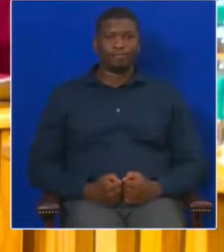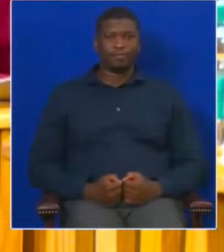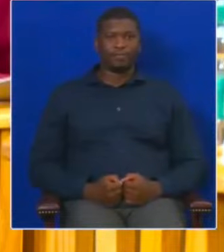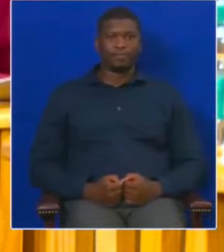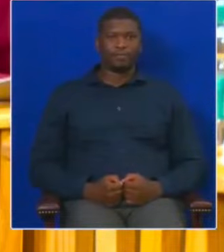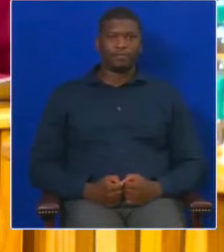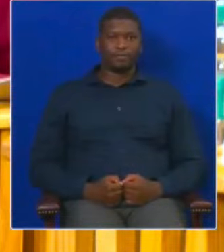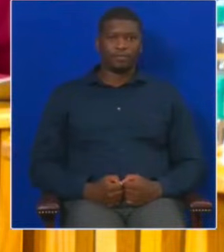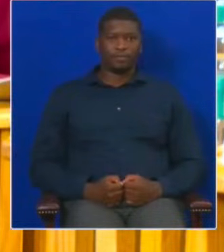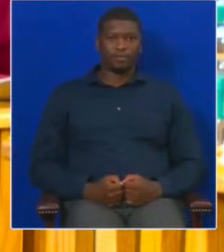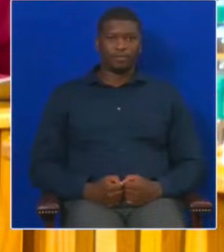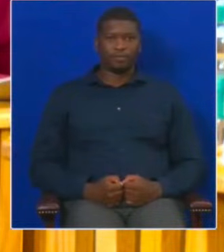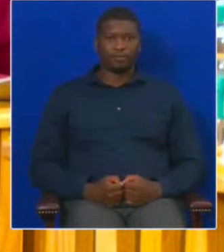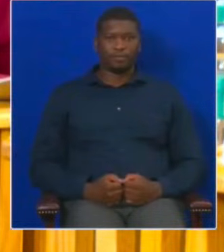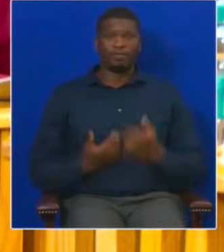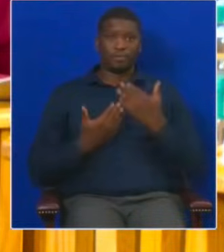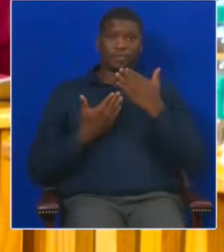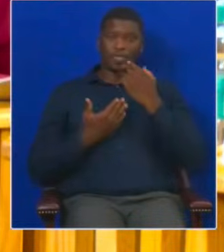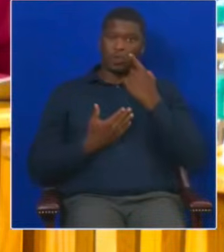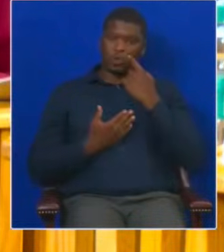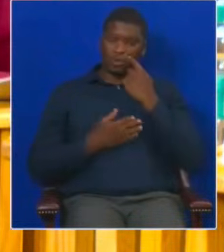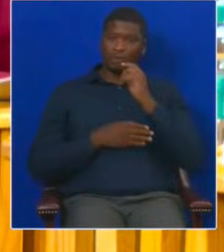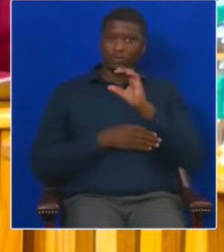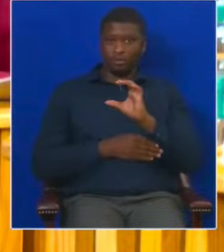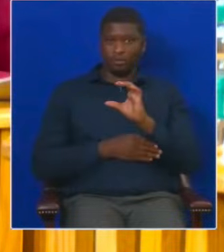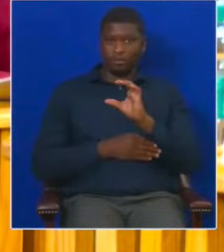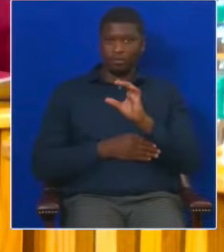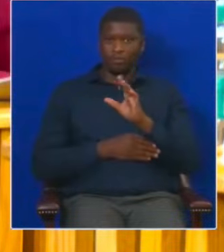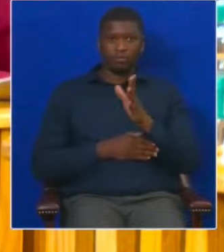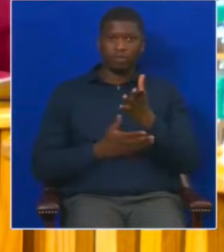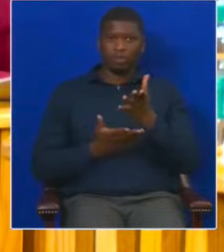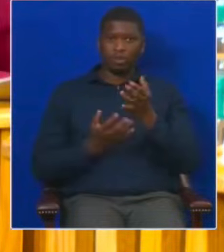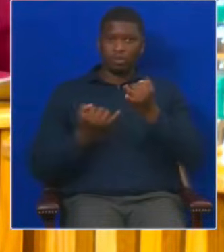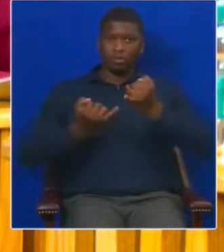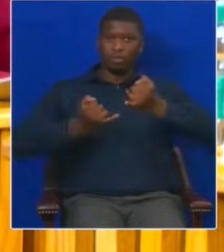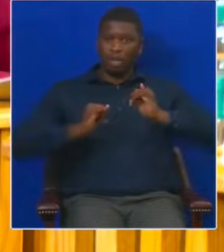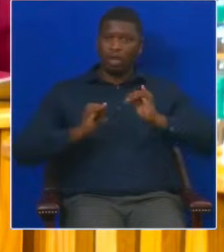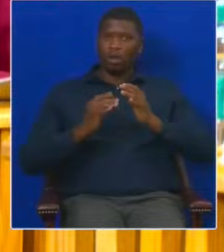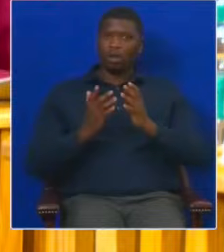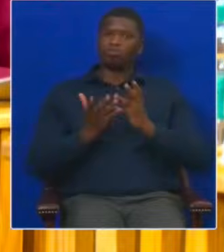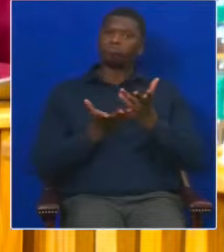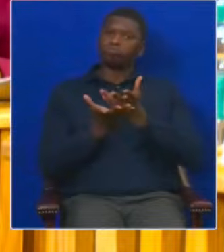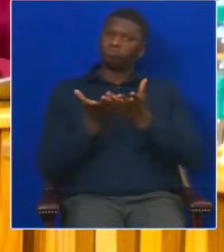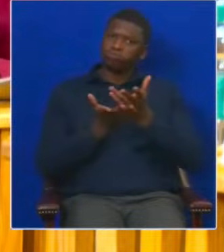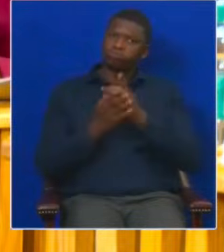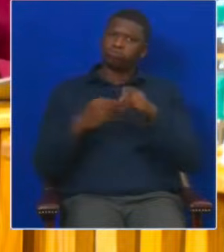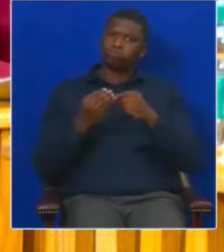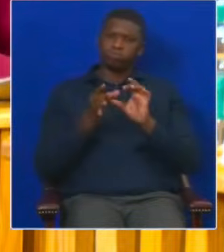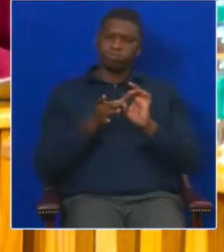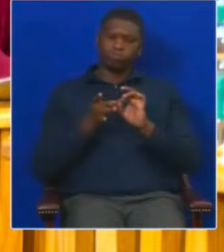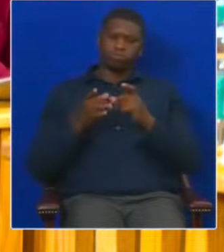Thank you, Witness C. You were still busy with the contents of paragraph 55, please.